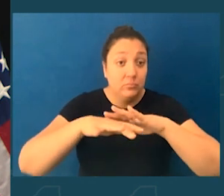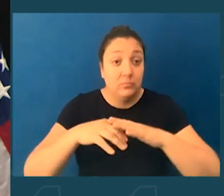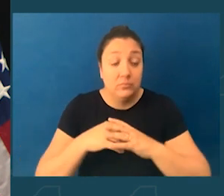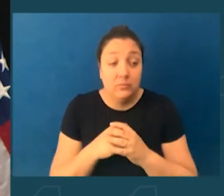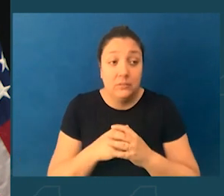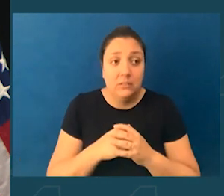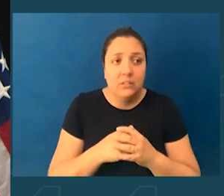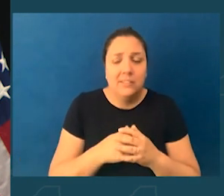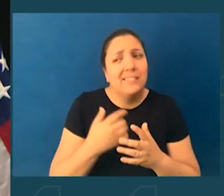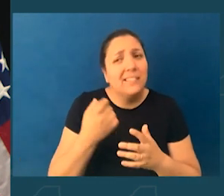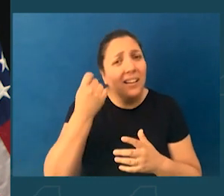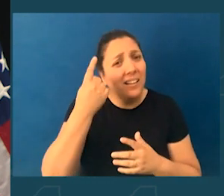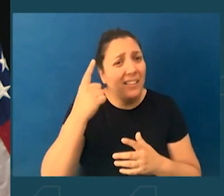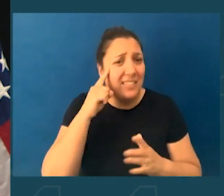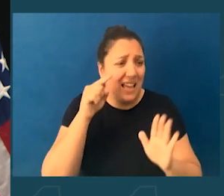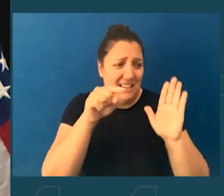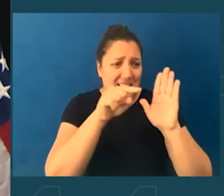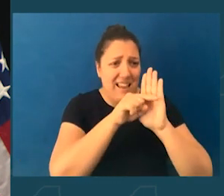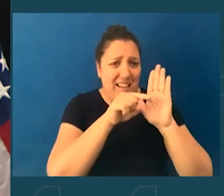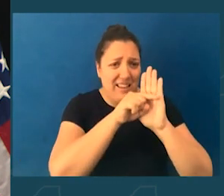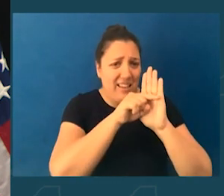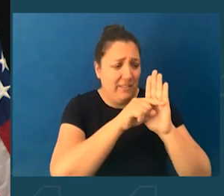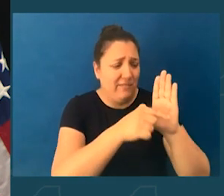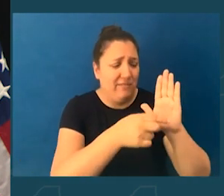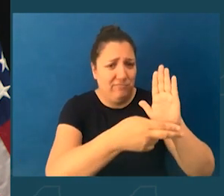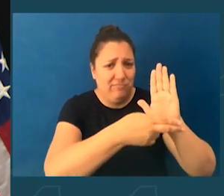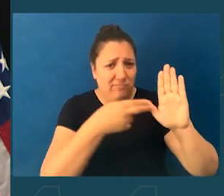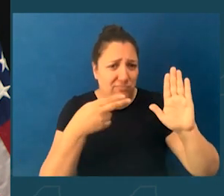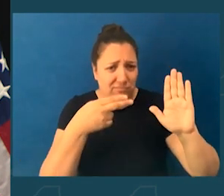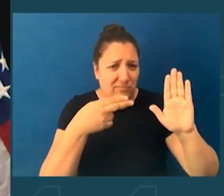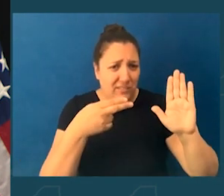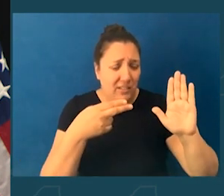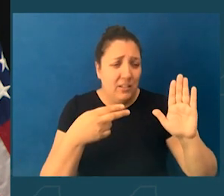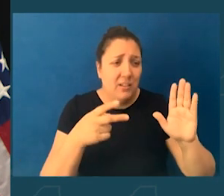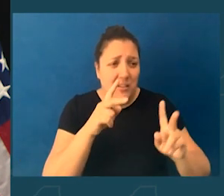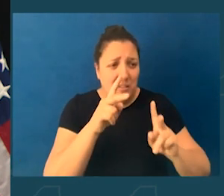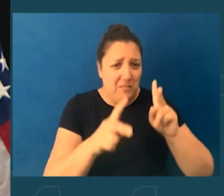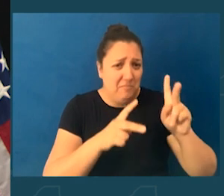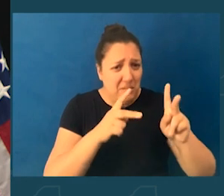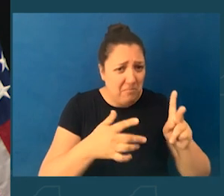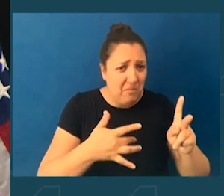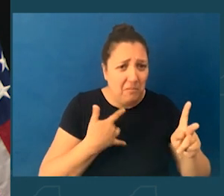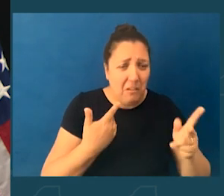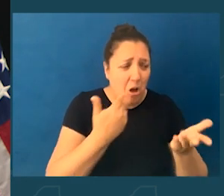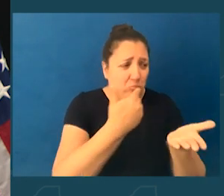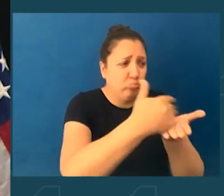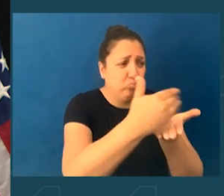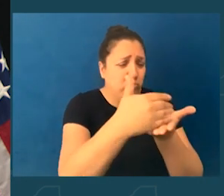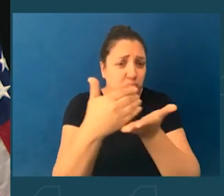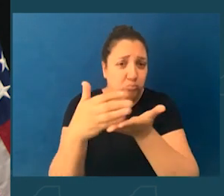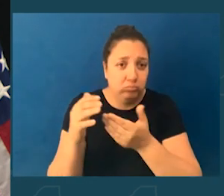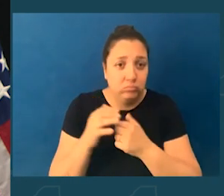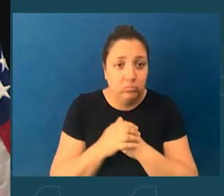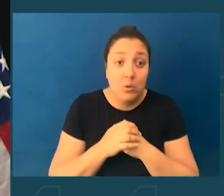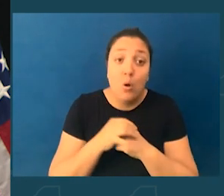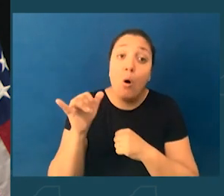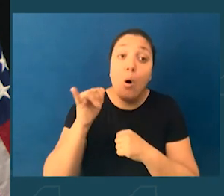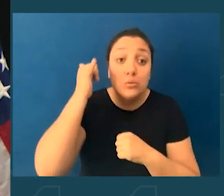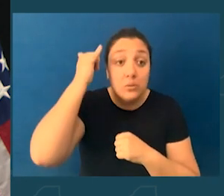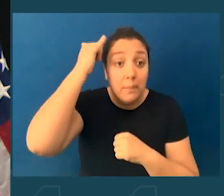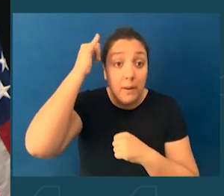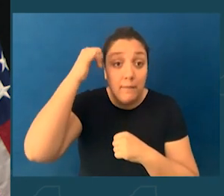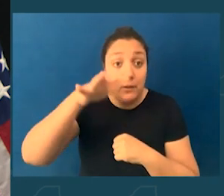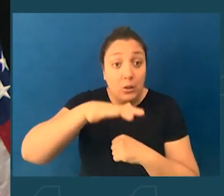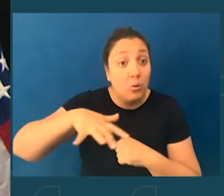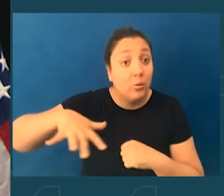suburban neighborhoods, and the economic apartheid experienced by disadvantaged communities in places like the east side of Buffalo. And after a long and